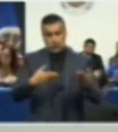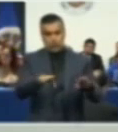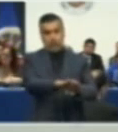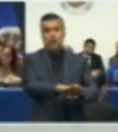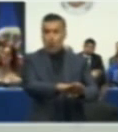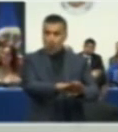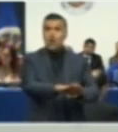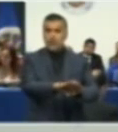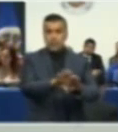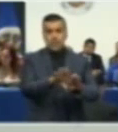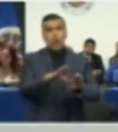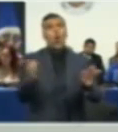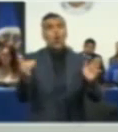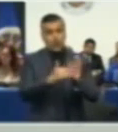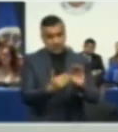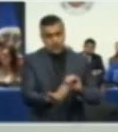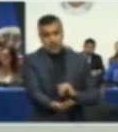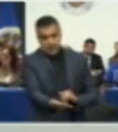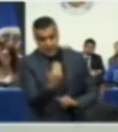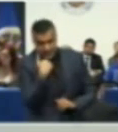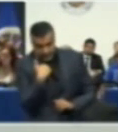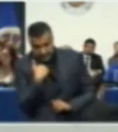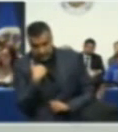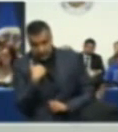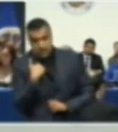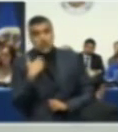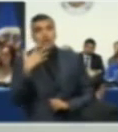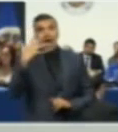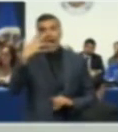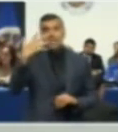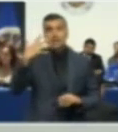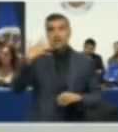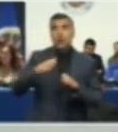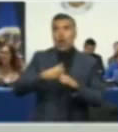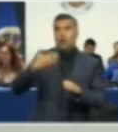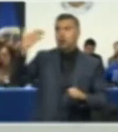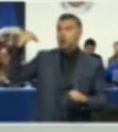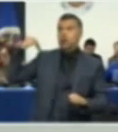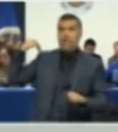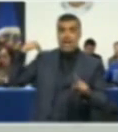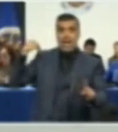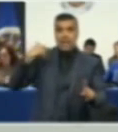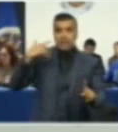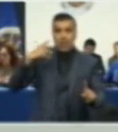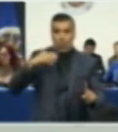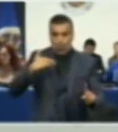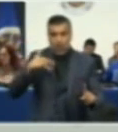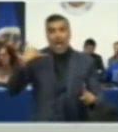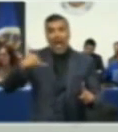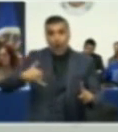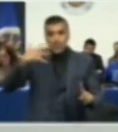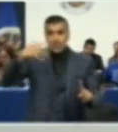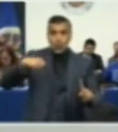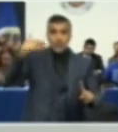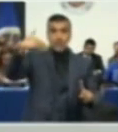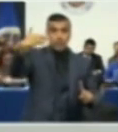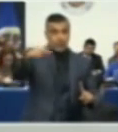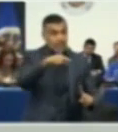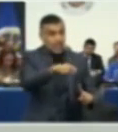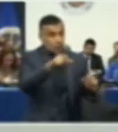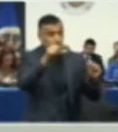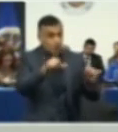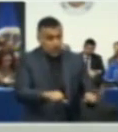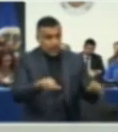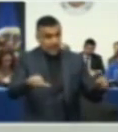should have an opportunity to come again to say, well, since 5 years ago, this person can now do certain things that perhaps, that's